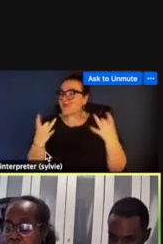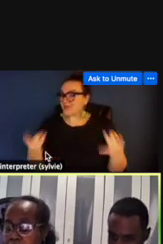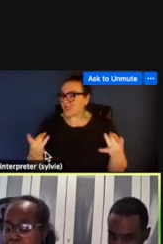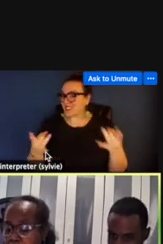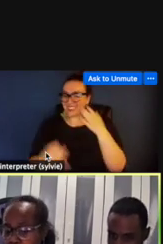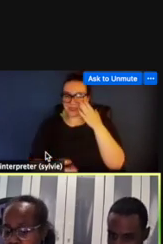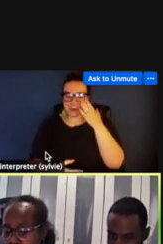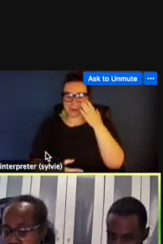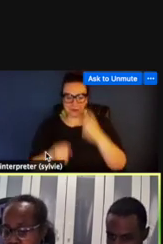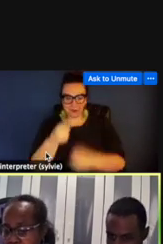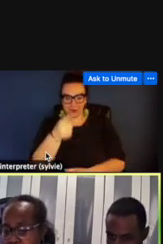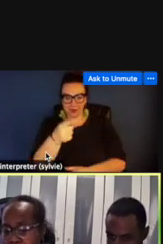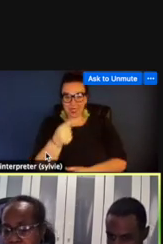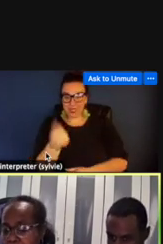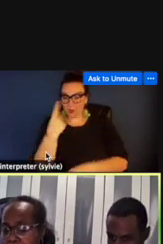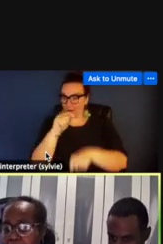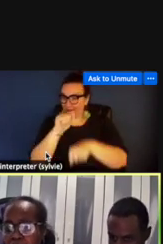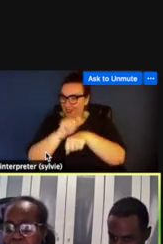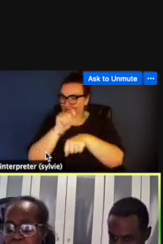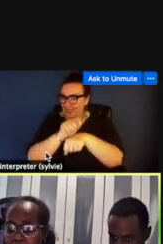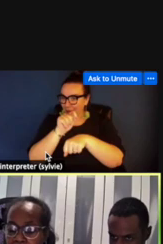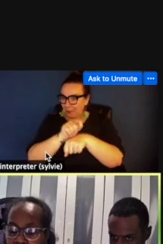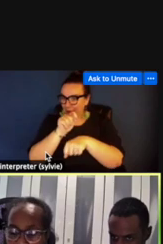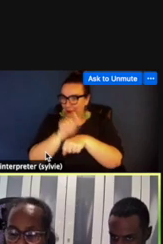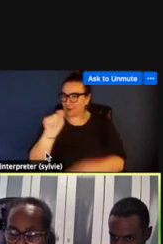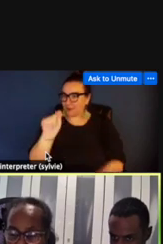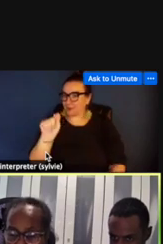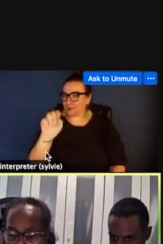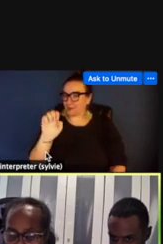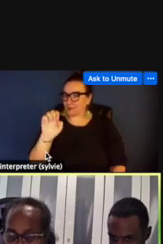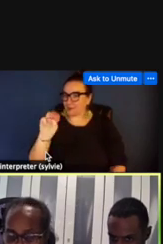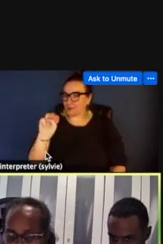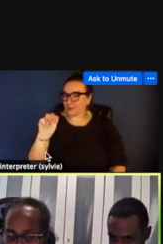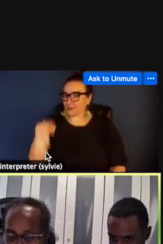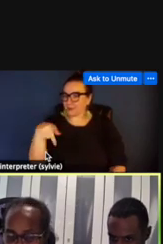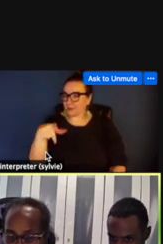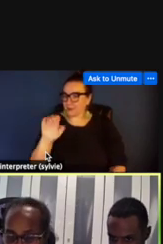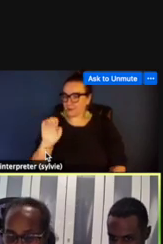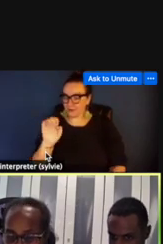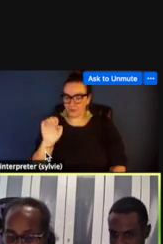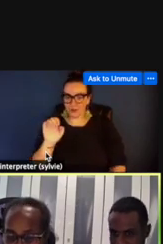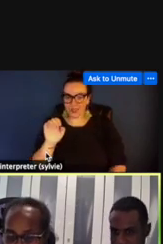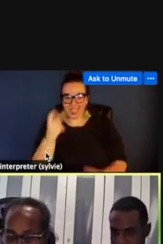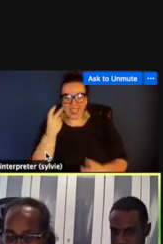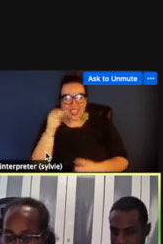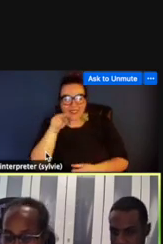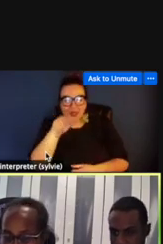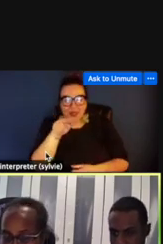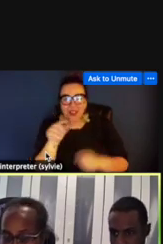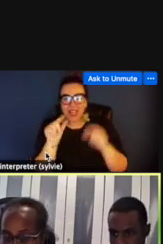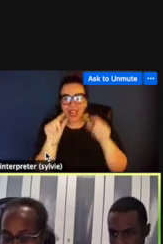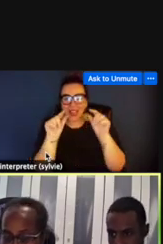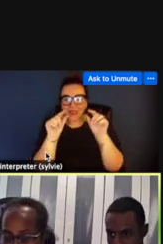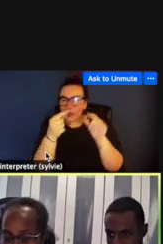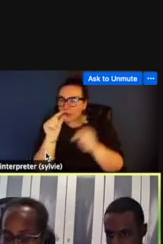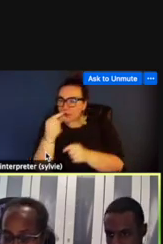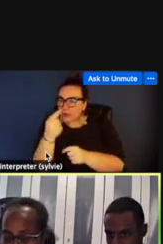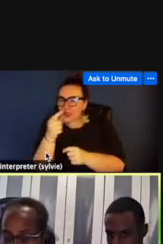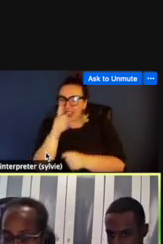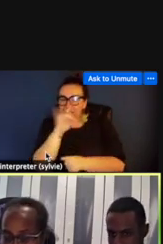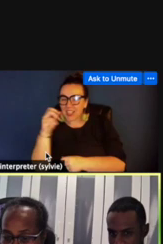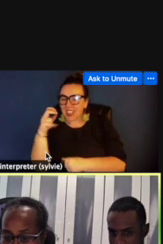This is one of the temples in Thailand. And if you look, they've got this green thing that looks like a